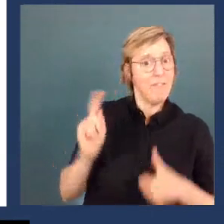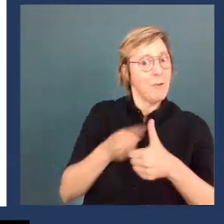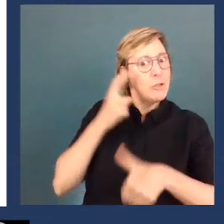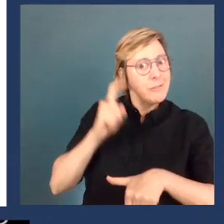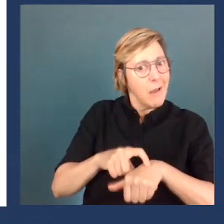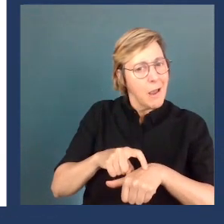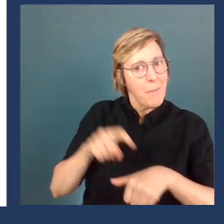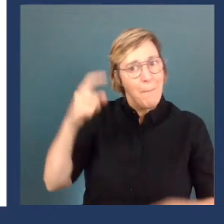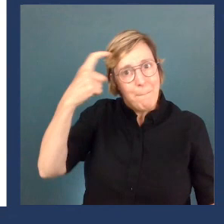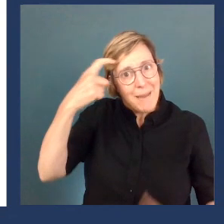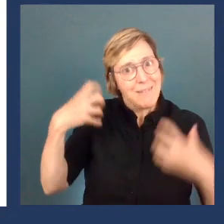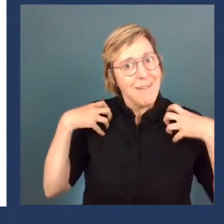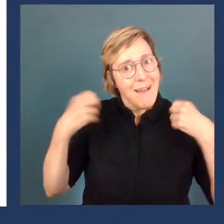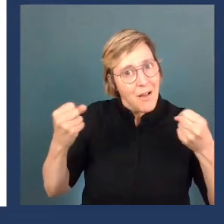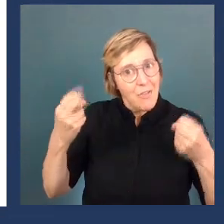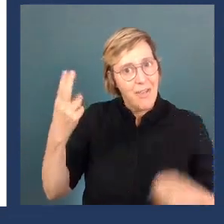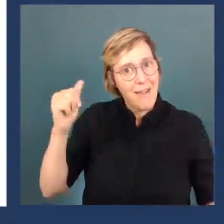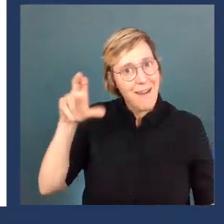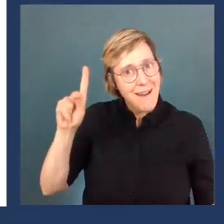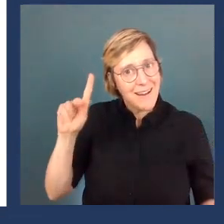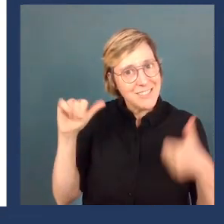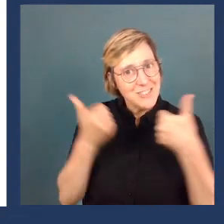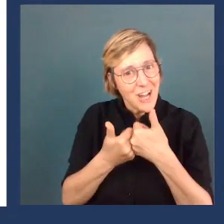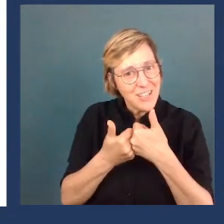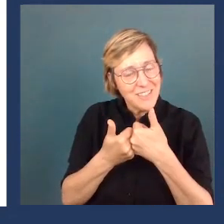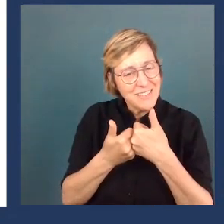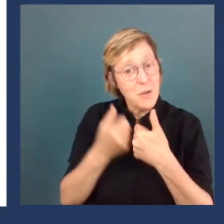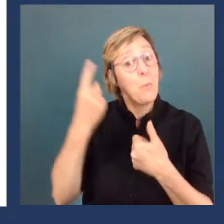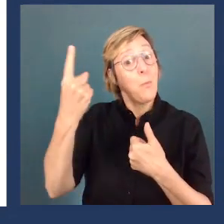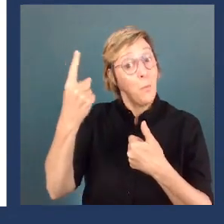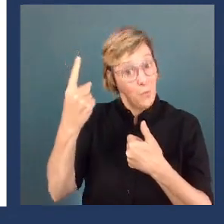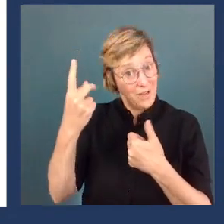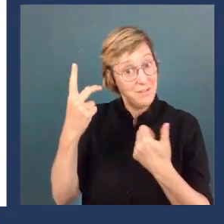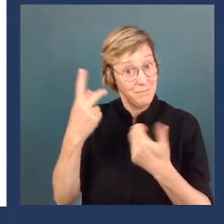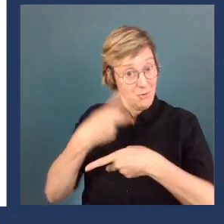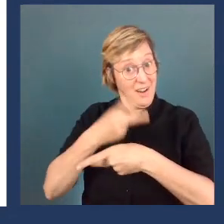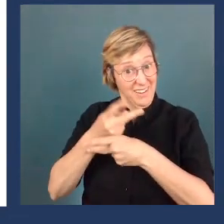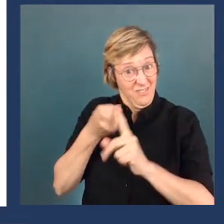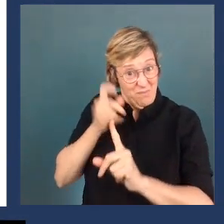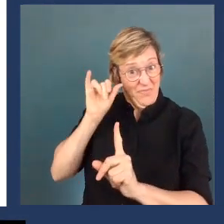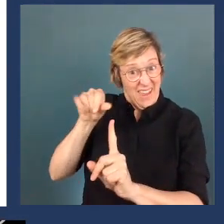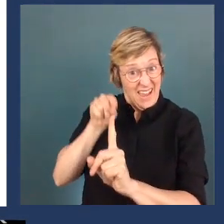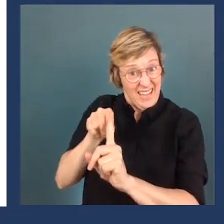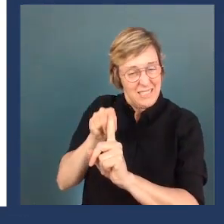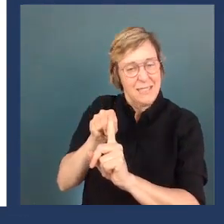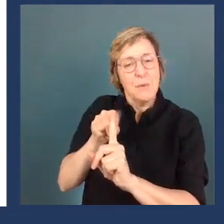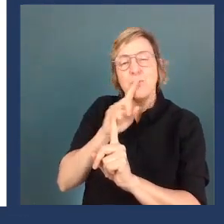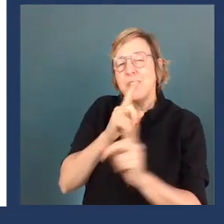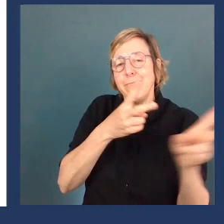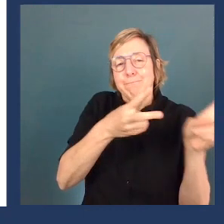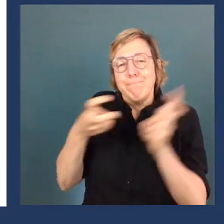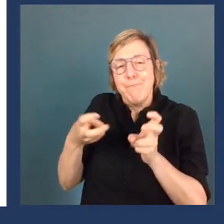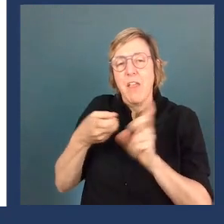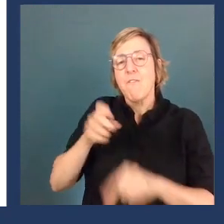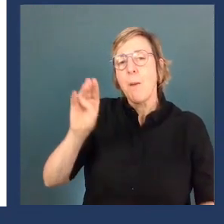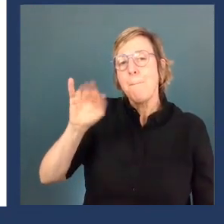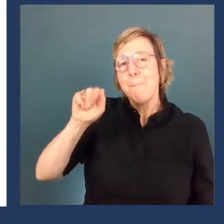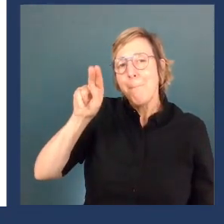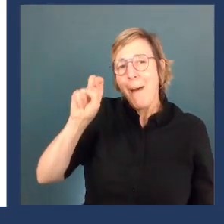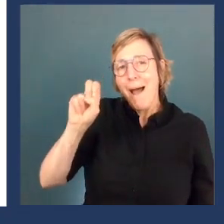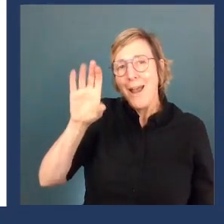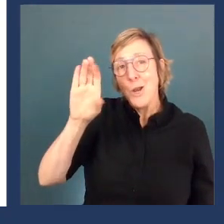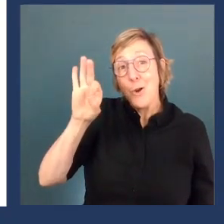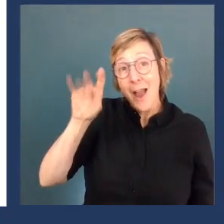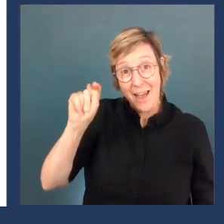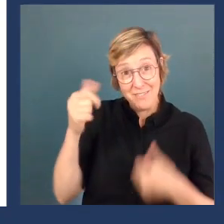hack challenge. One of the projects that came from this was an adaptation of Minecraft called the Mindful Night, which